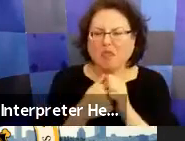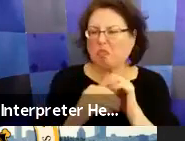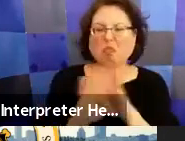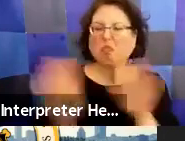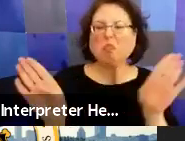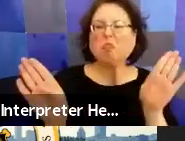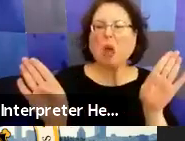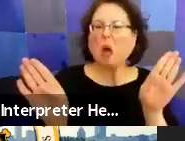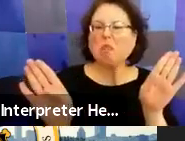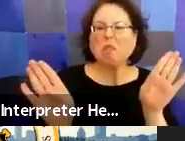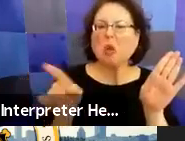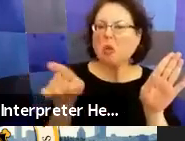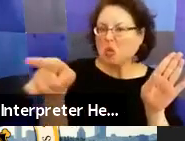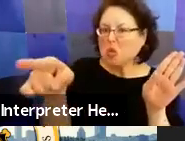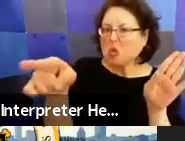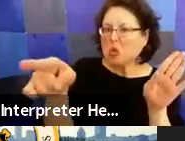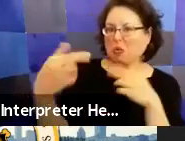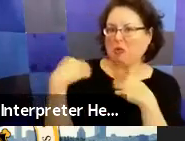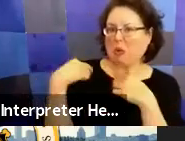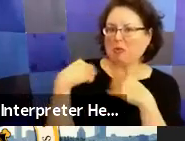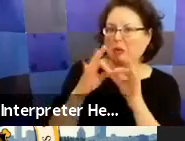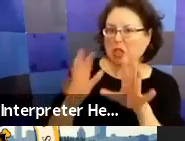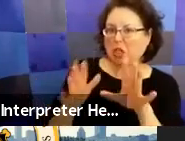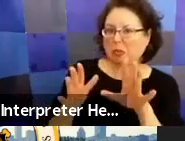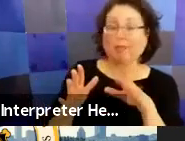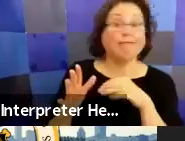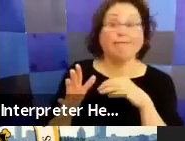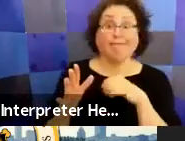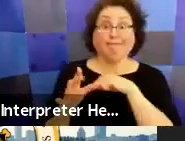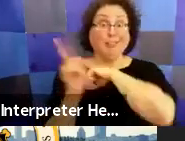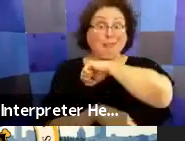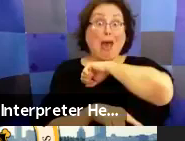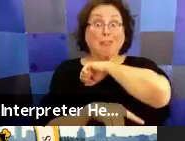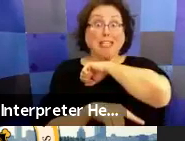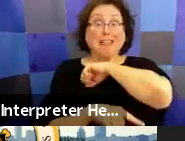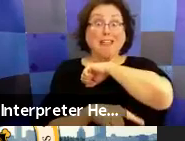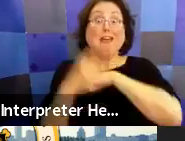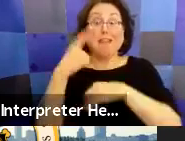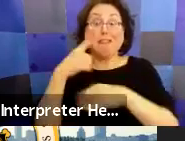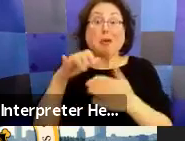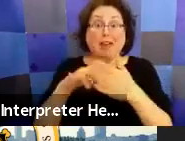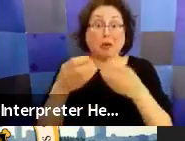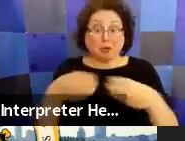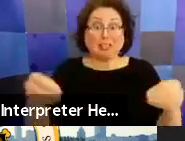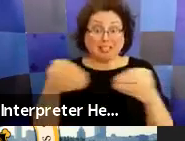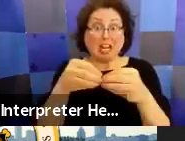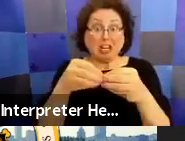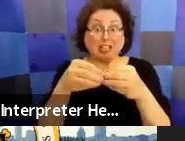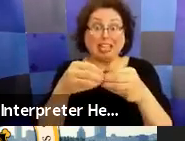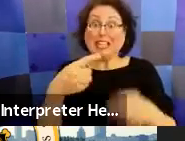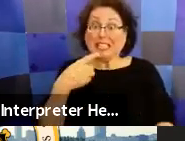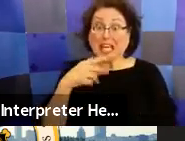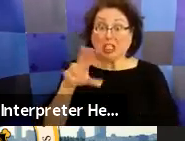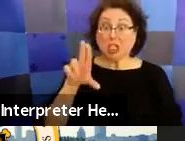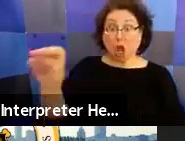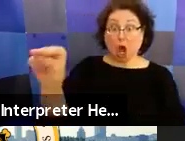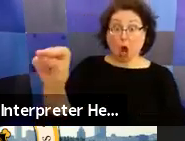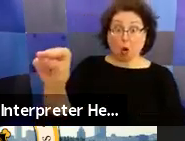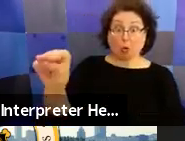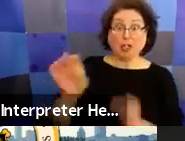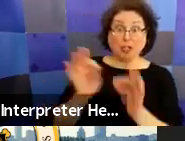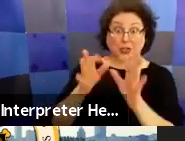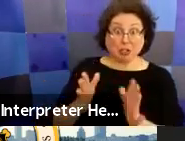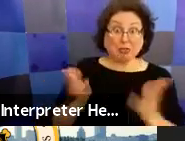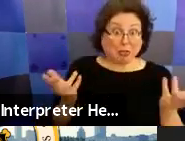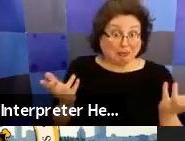provide the interpreter, you provide the interpreter, there was actually a penalty for that organization having done that. So it's important